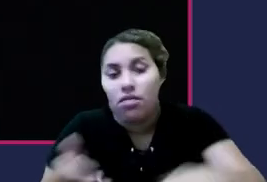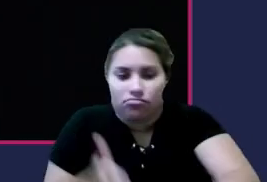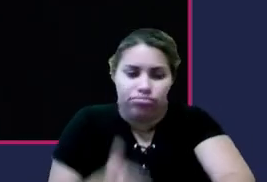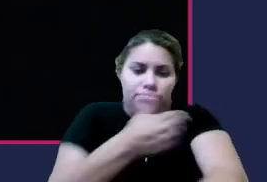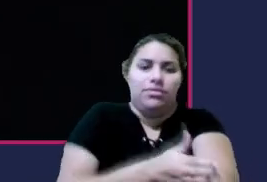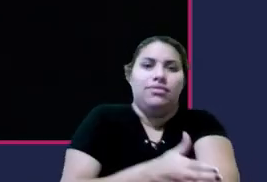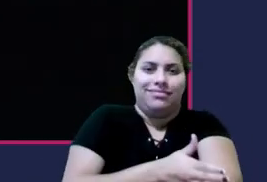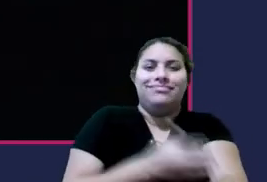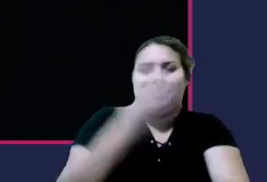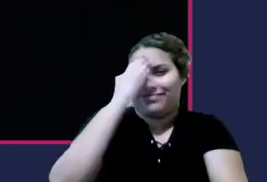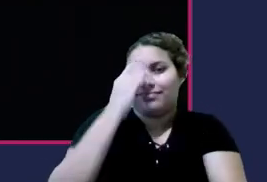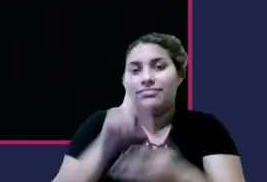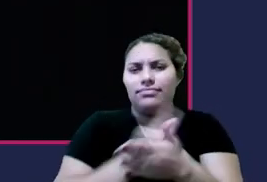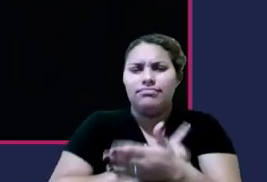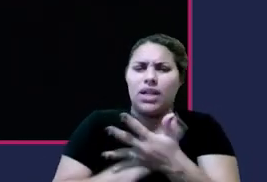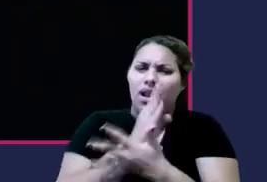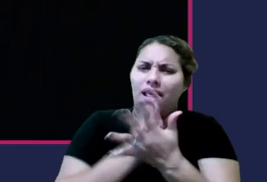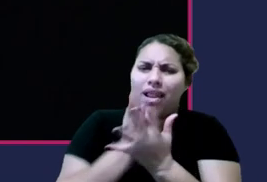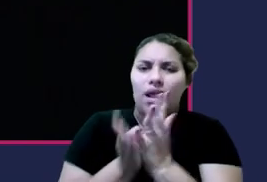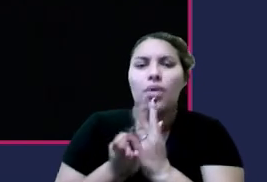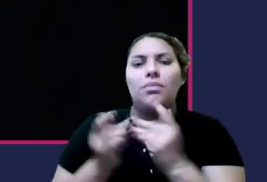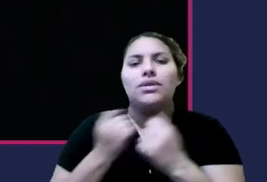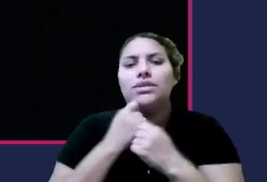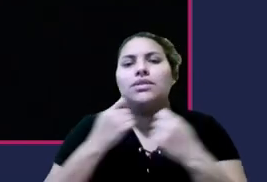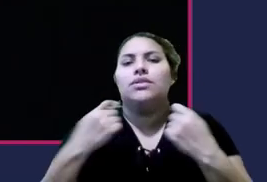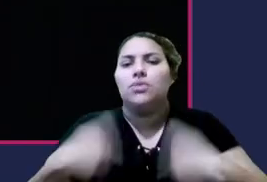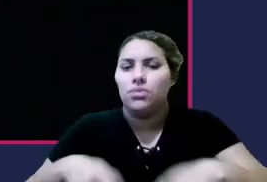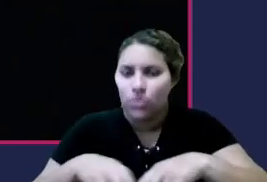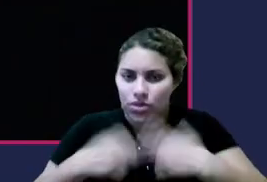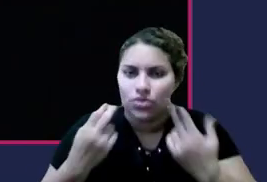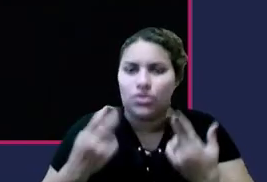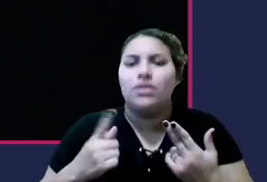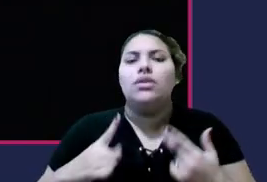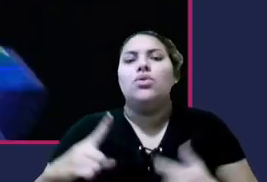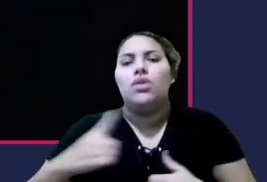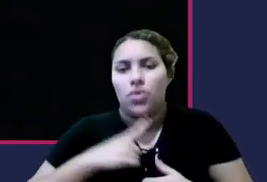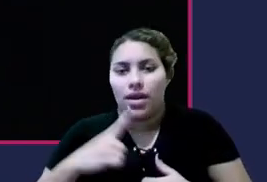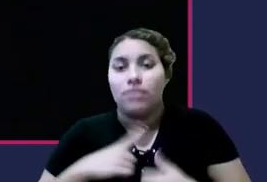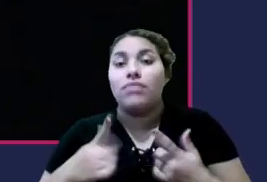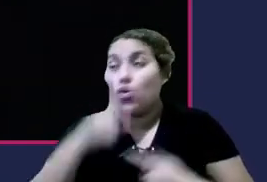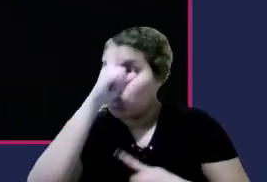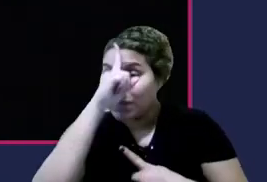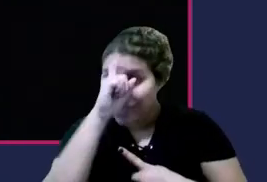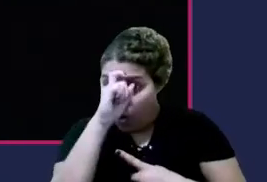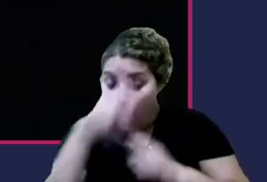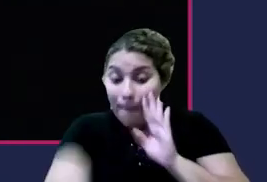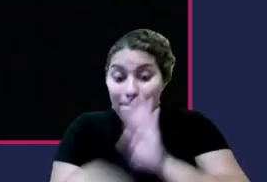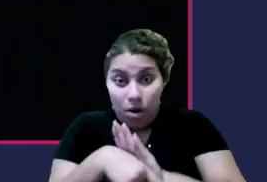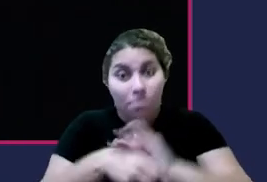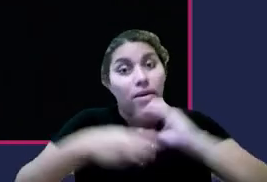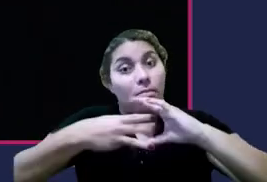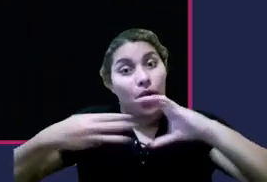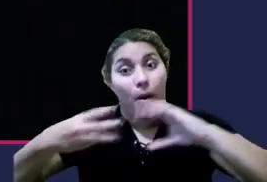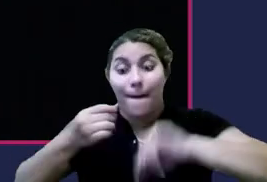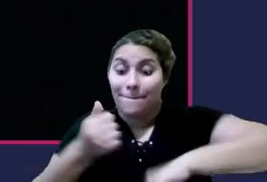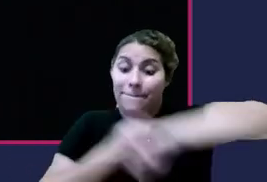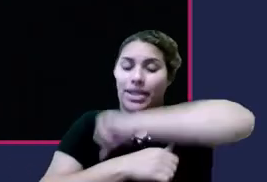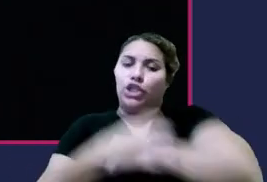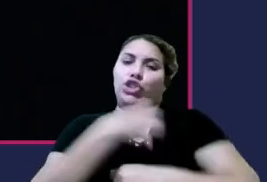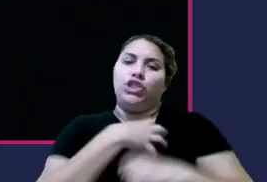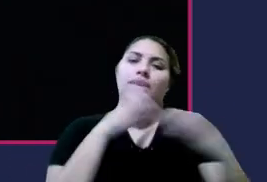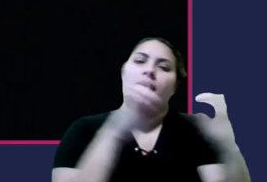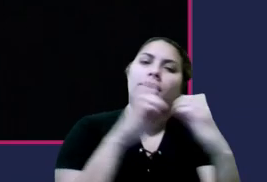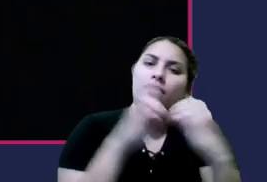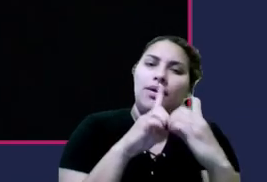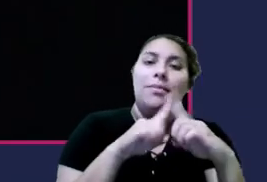this management plan, a multidisciplinary approach, and that's why we want to have the